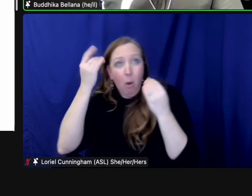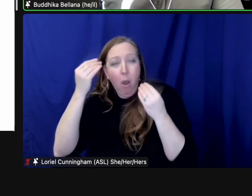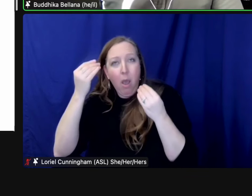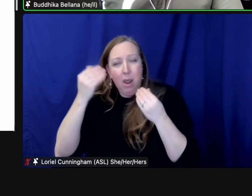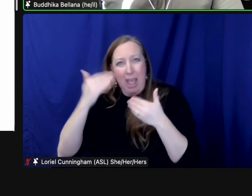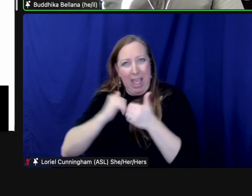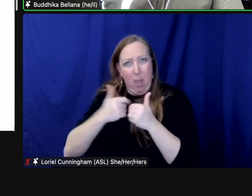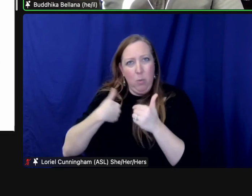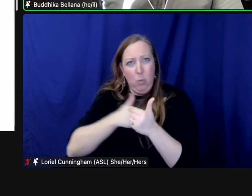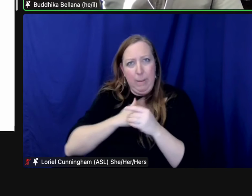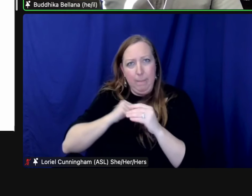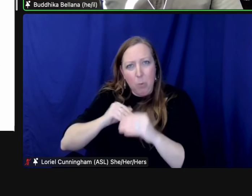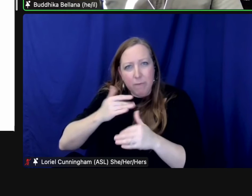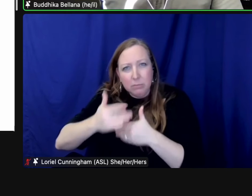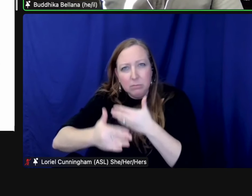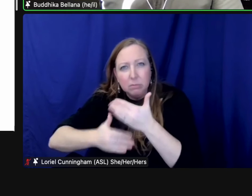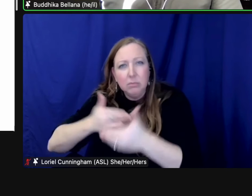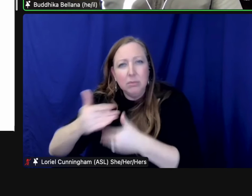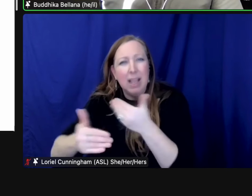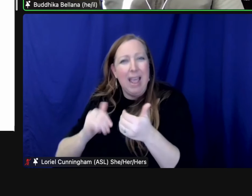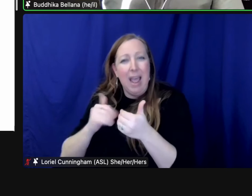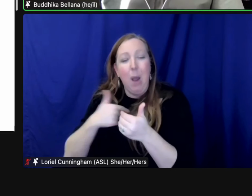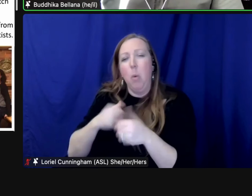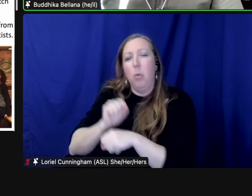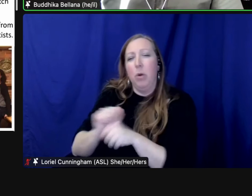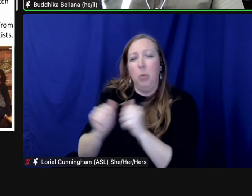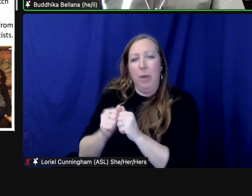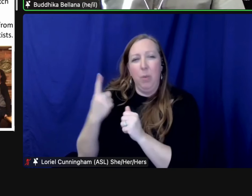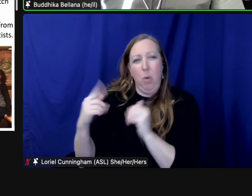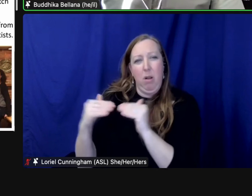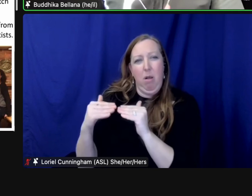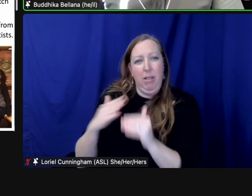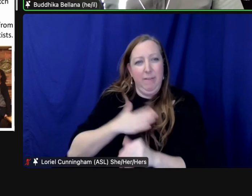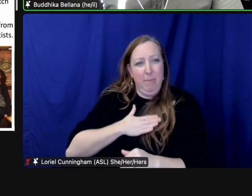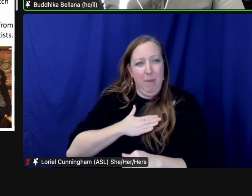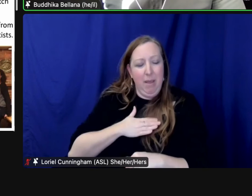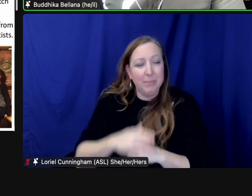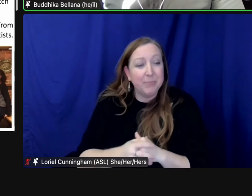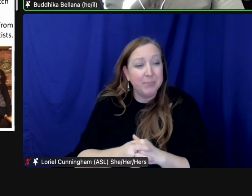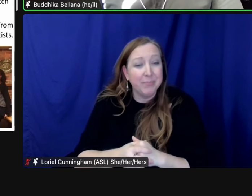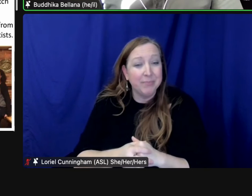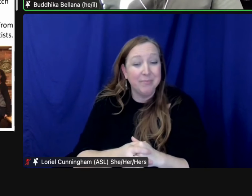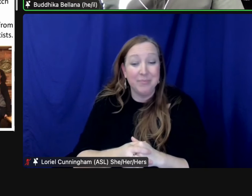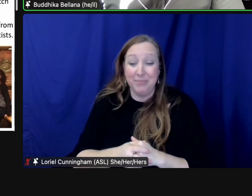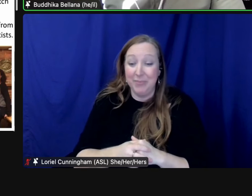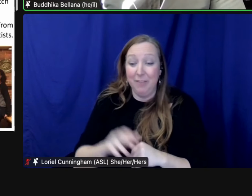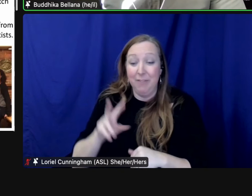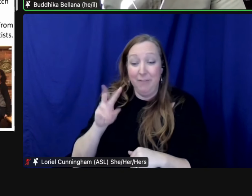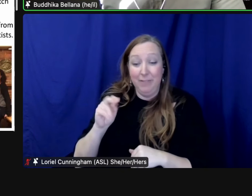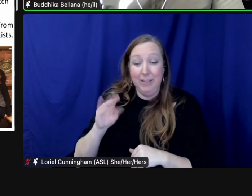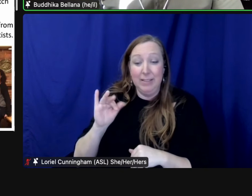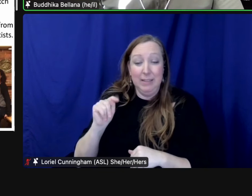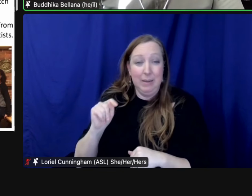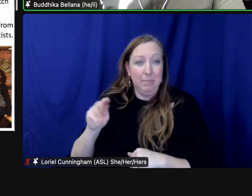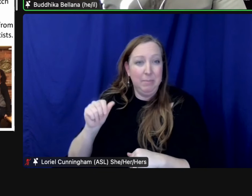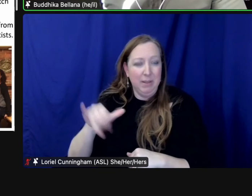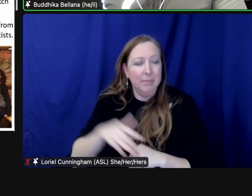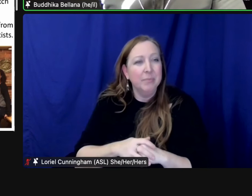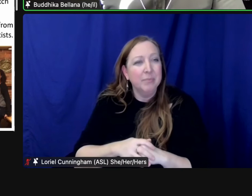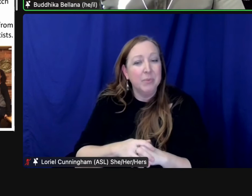operationalized. I'm doing some of that work with a colleague of mine, Vincent. And that's everything. So I wanted to thank you all for your